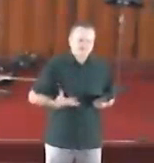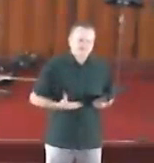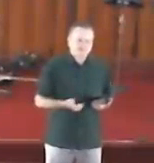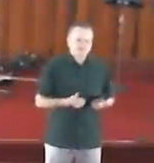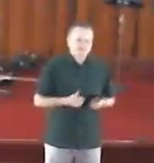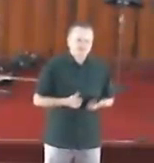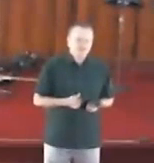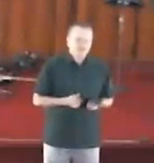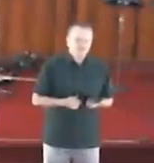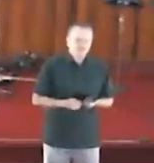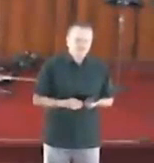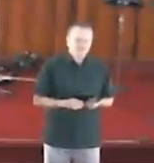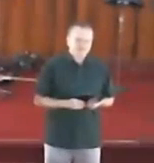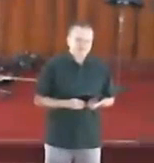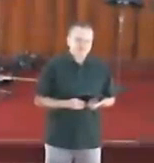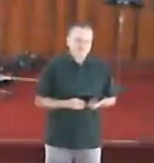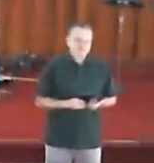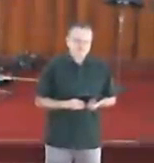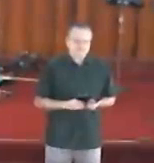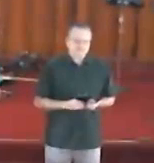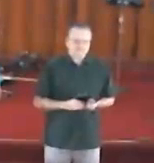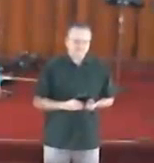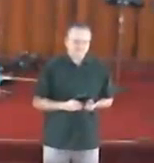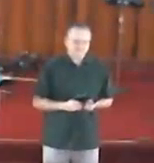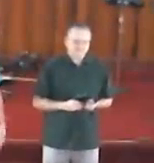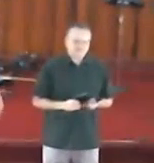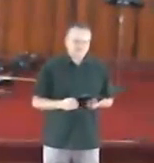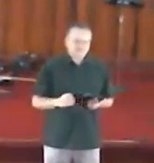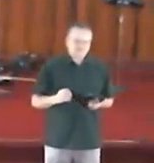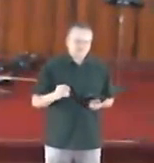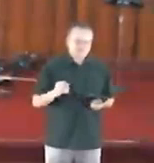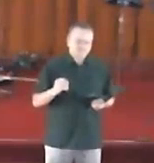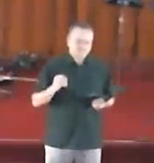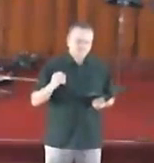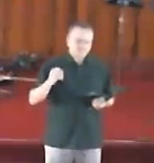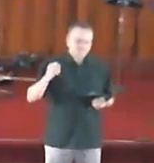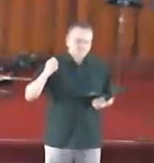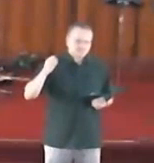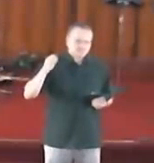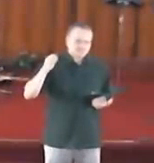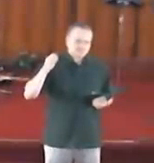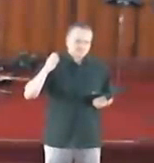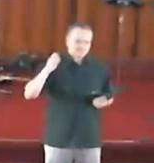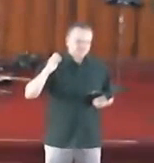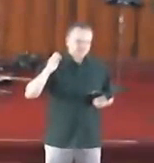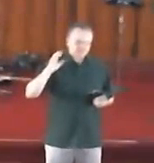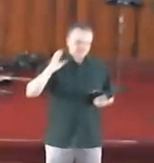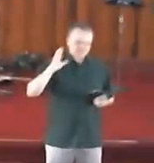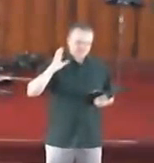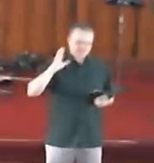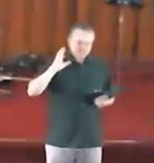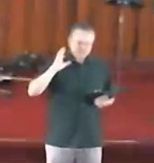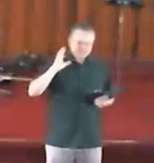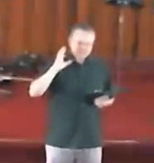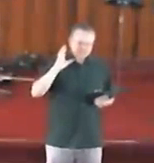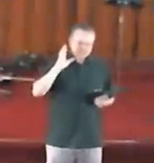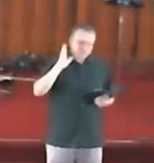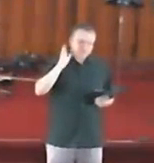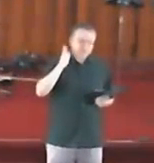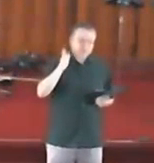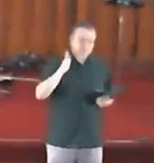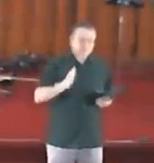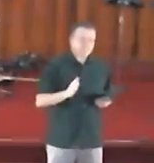fluyas en mi boca hoy. And Holy Spirit, I ask that you would flow through my mouth today. Y nos